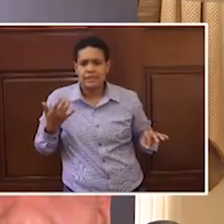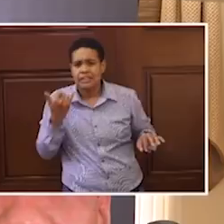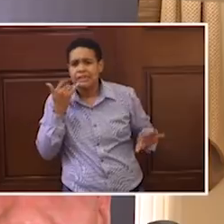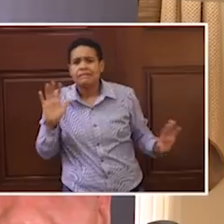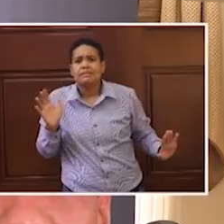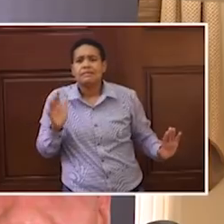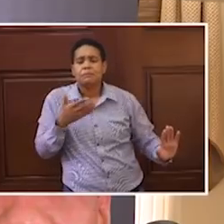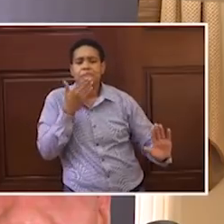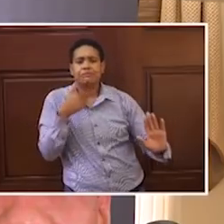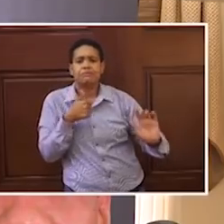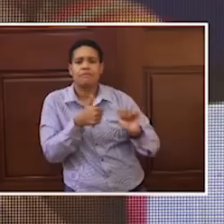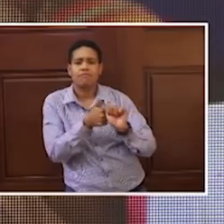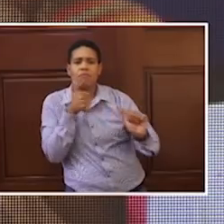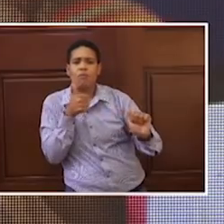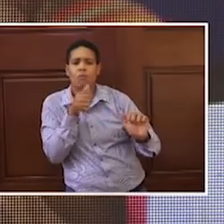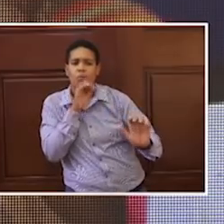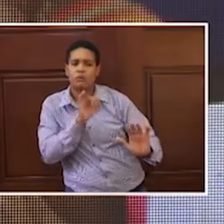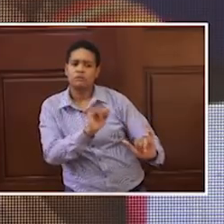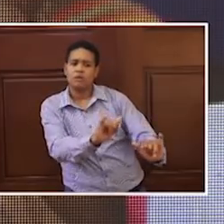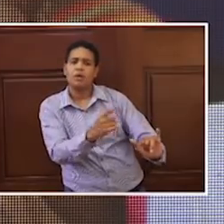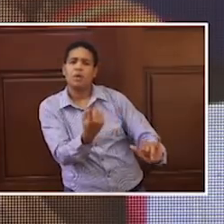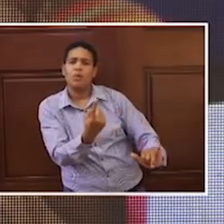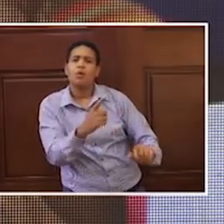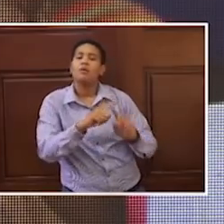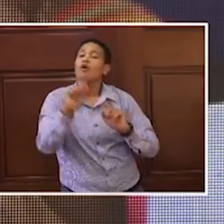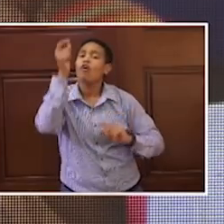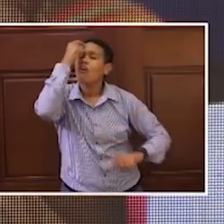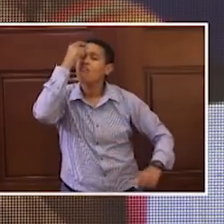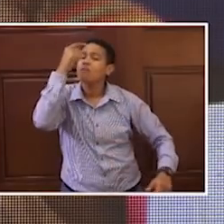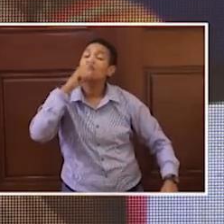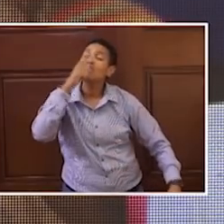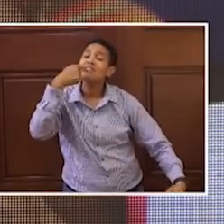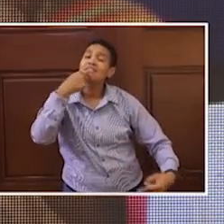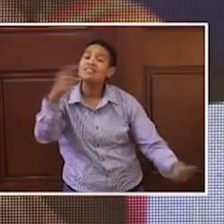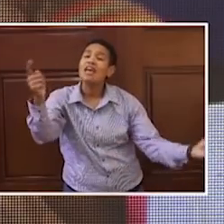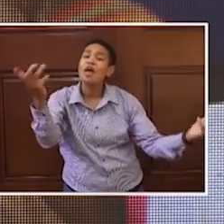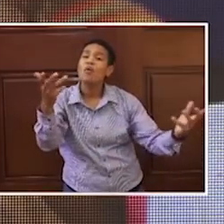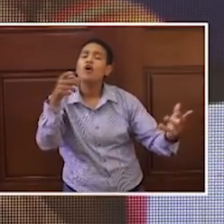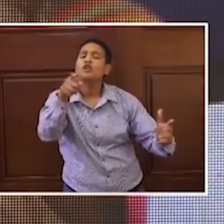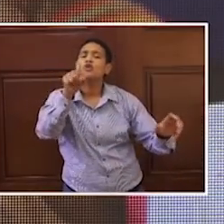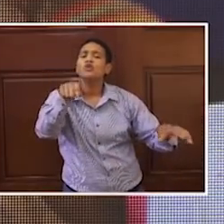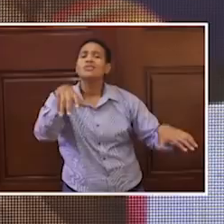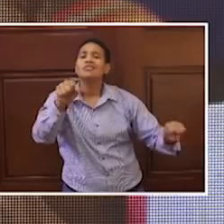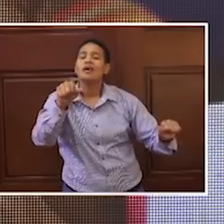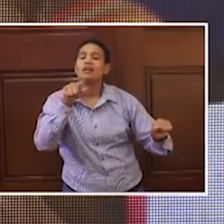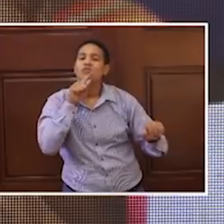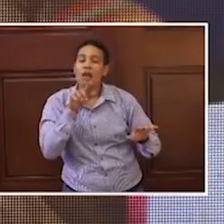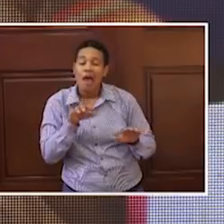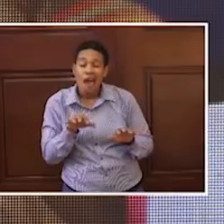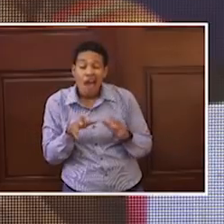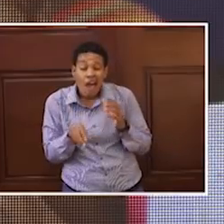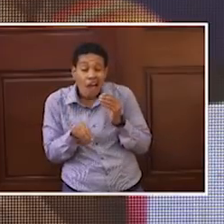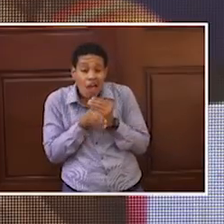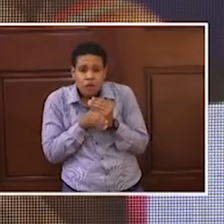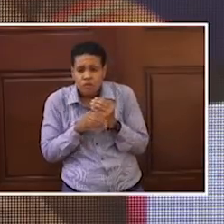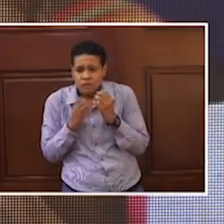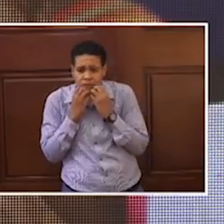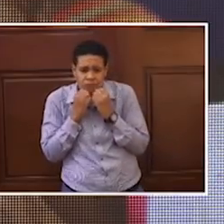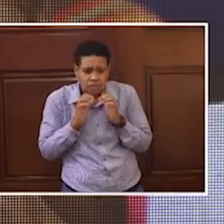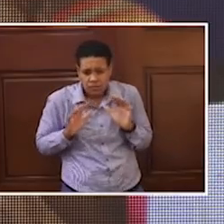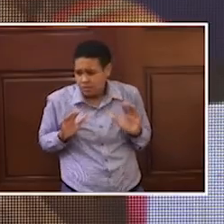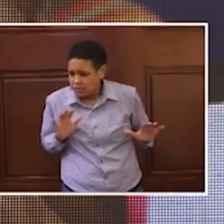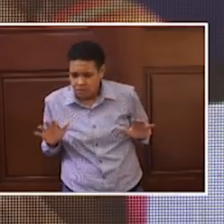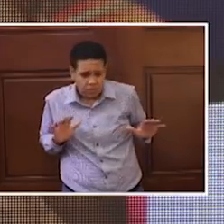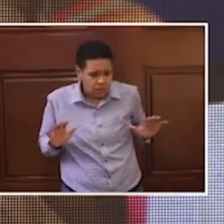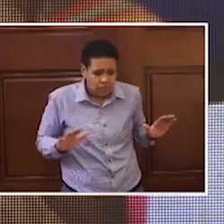to that extreme. But what the government is saying is that you should take extra precaution in ensuring